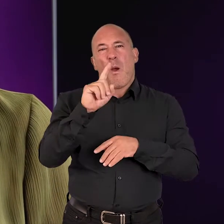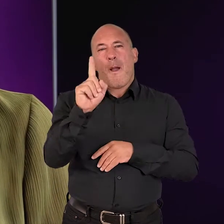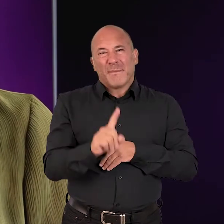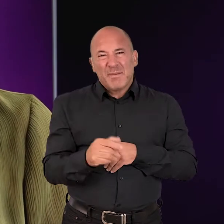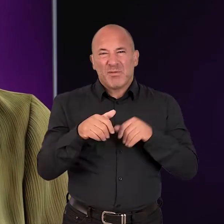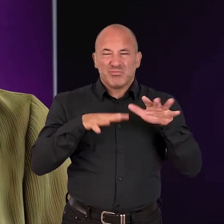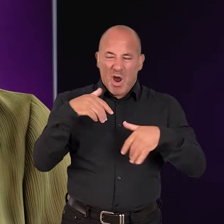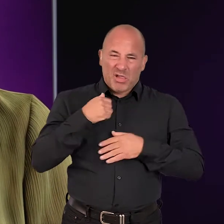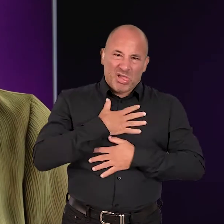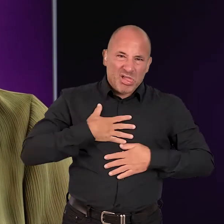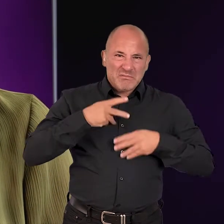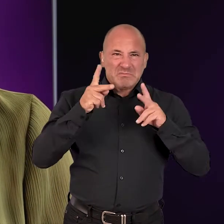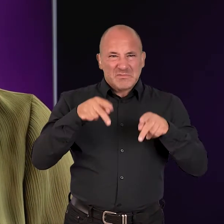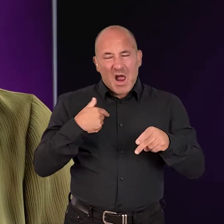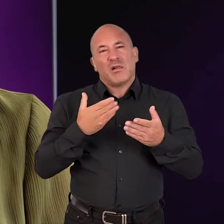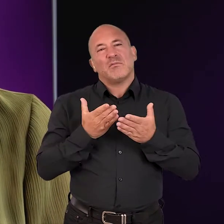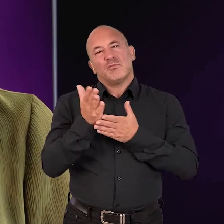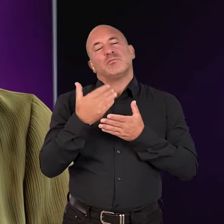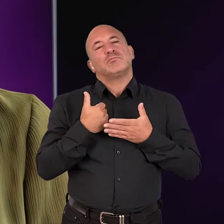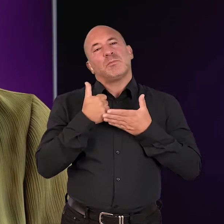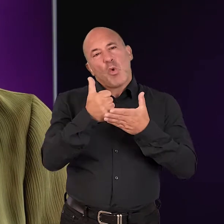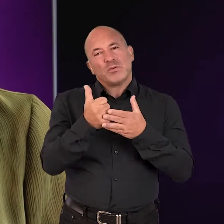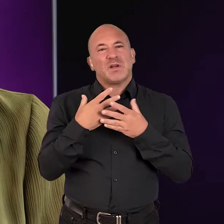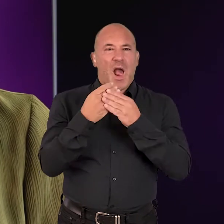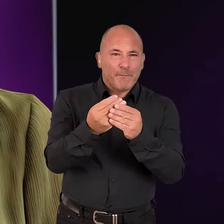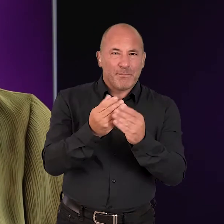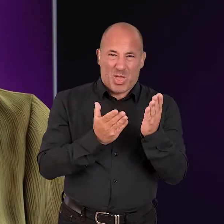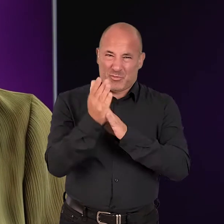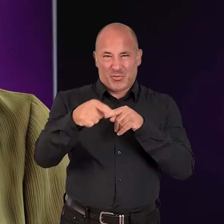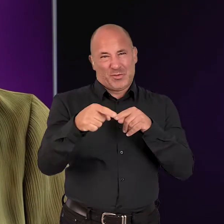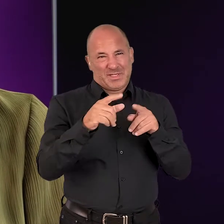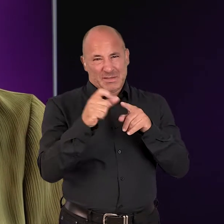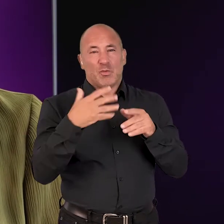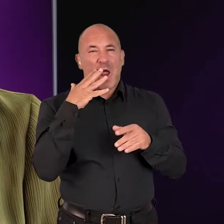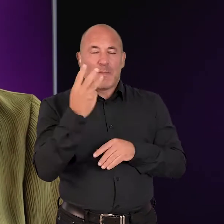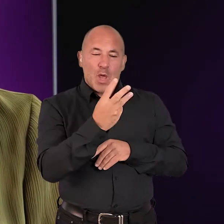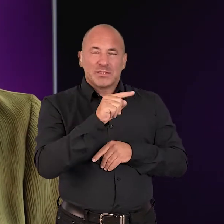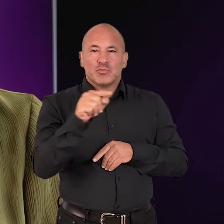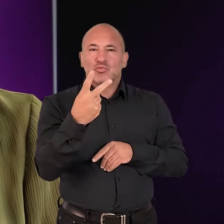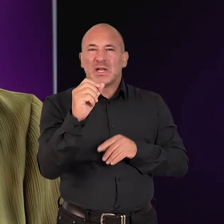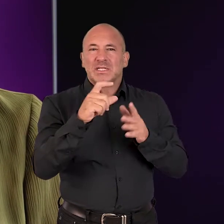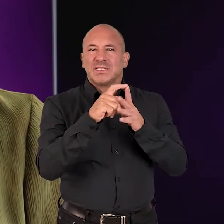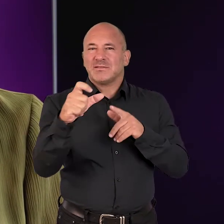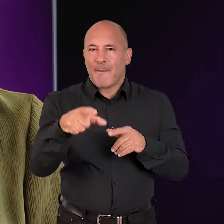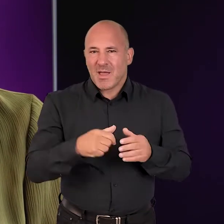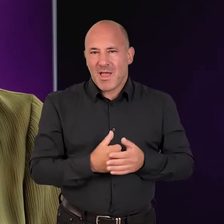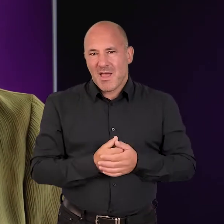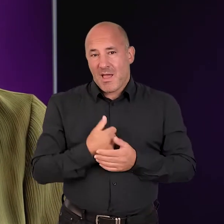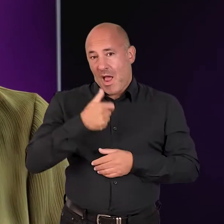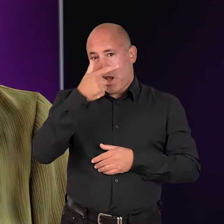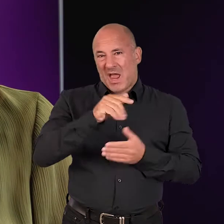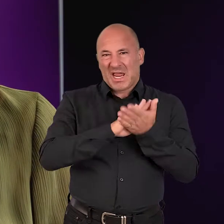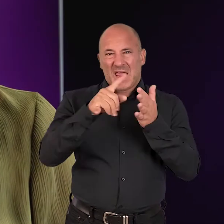for people who are struggling with bereavement issues at this difficult time of the year. And this will take place between the 13th and the 20th of